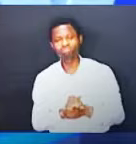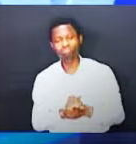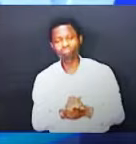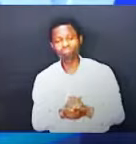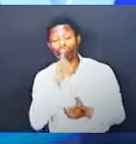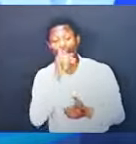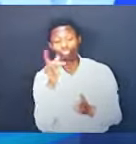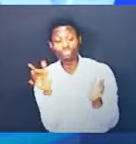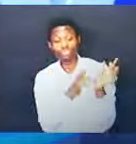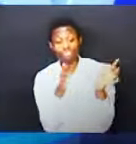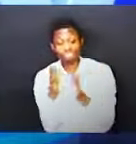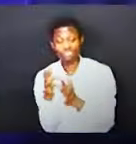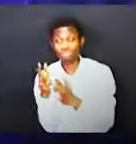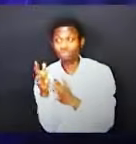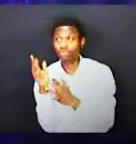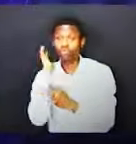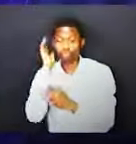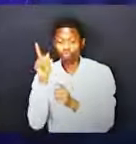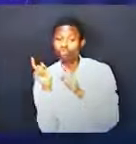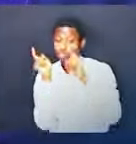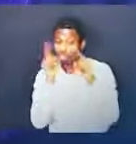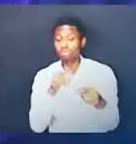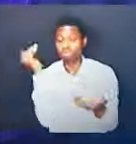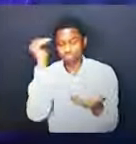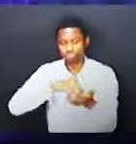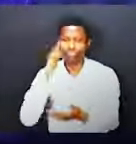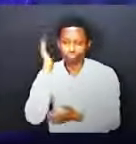sing. Jesus, Obeba.